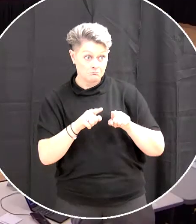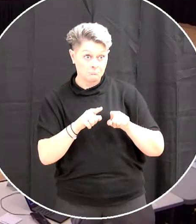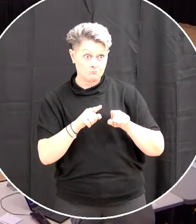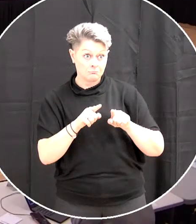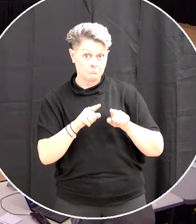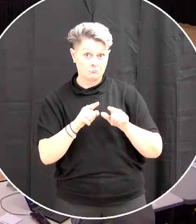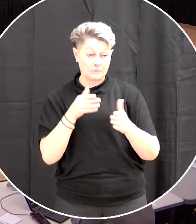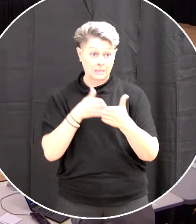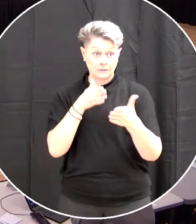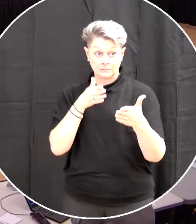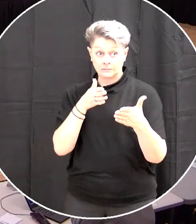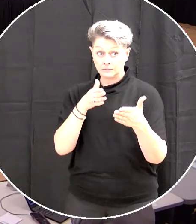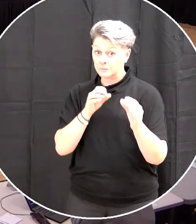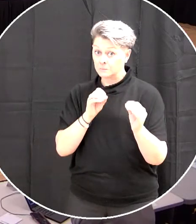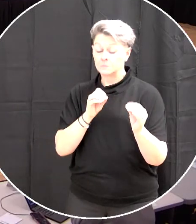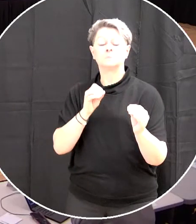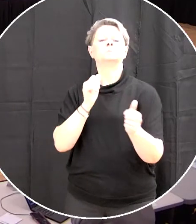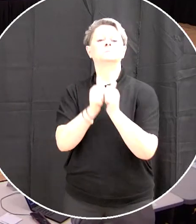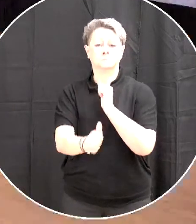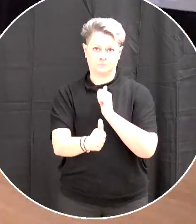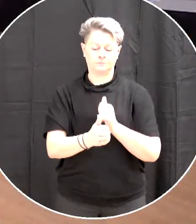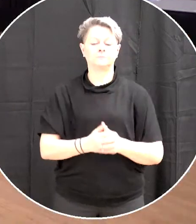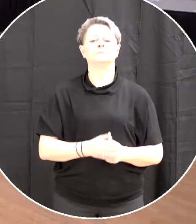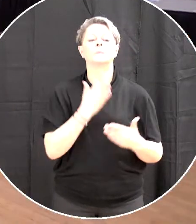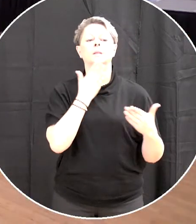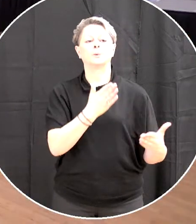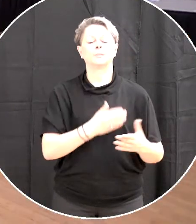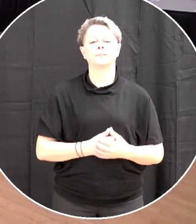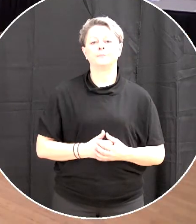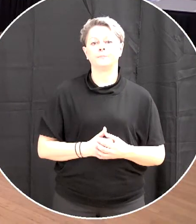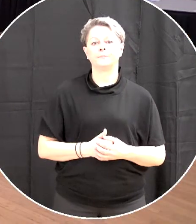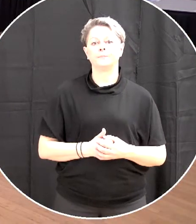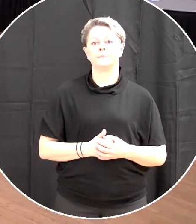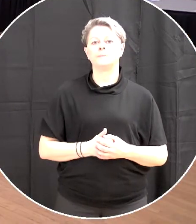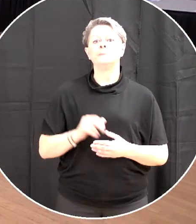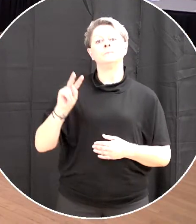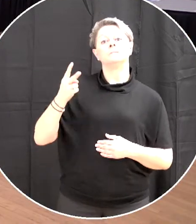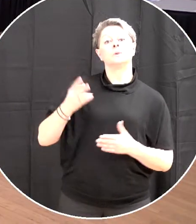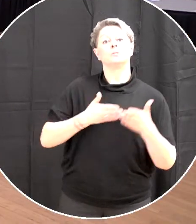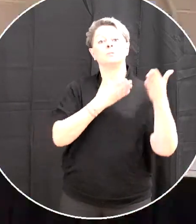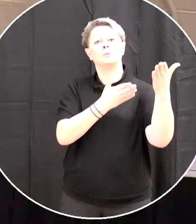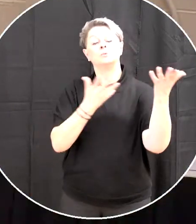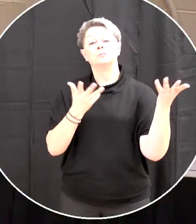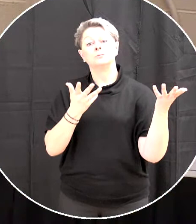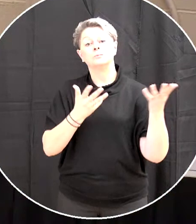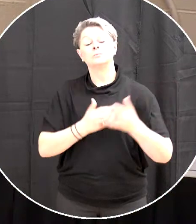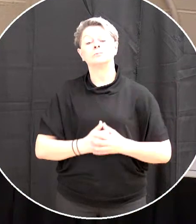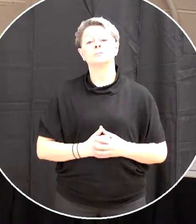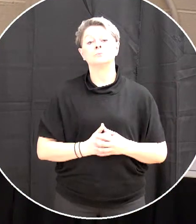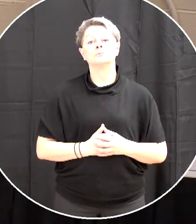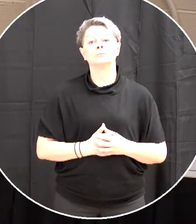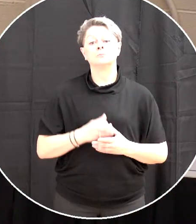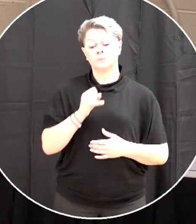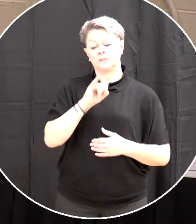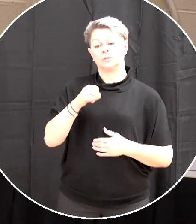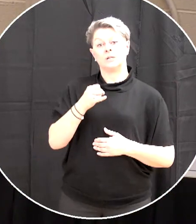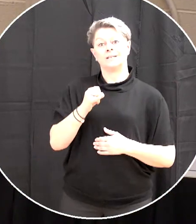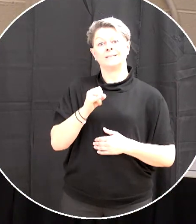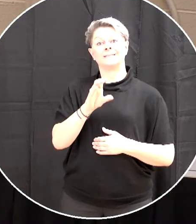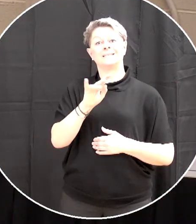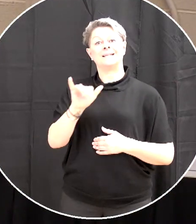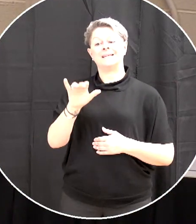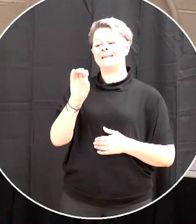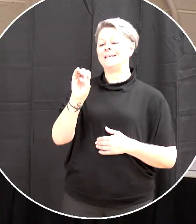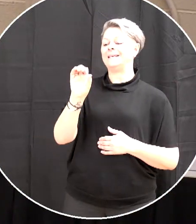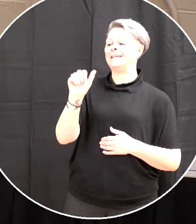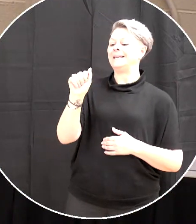Those against? Motion carries. Thank you. Second motion is coming out of a St. John City easement